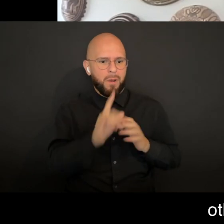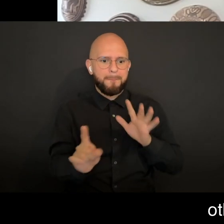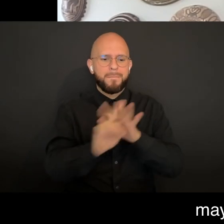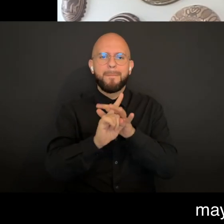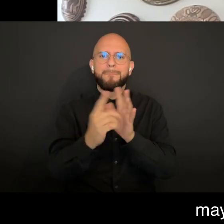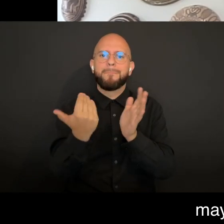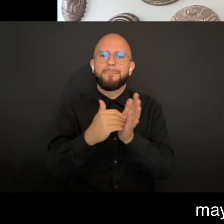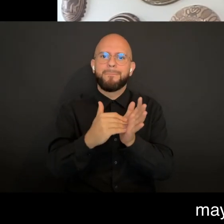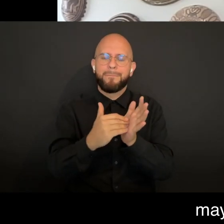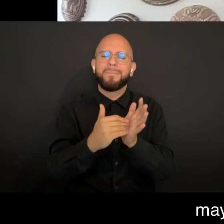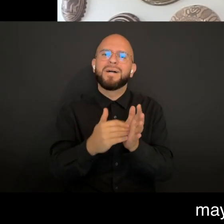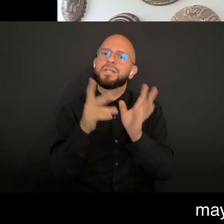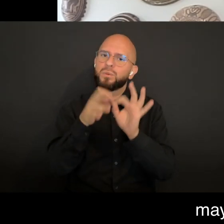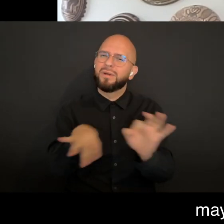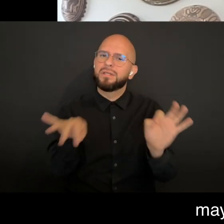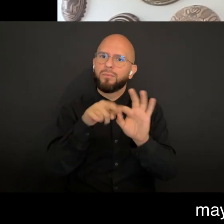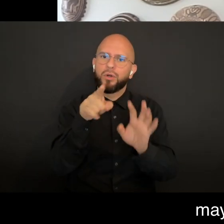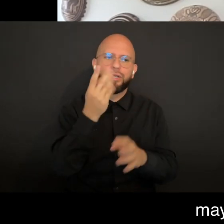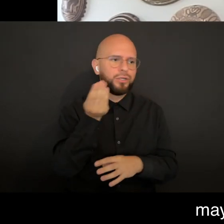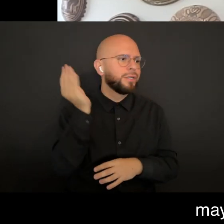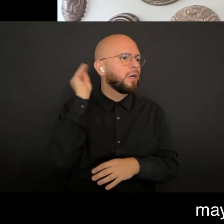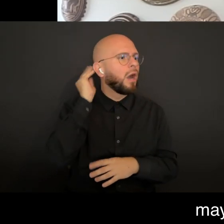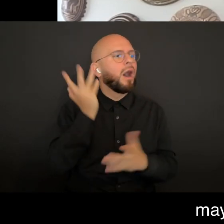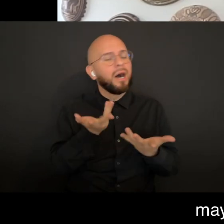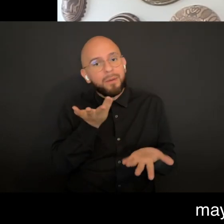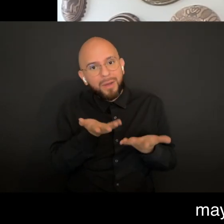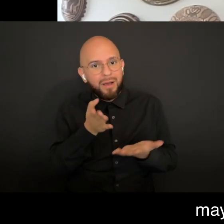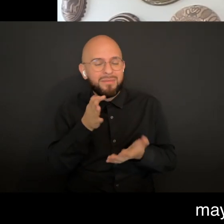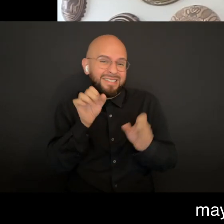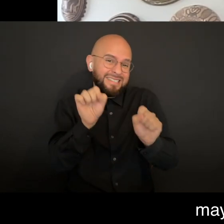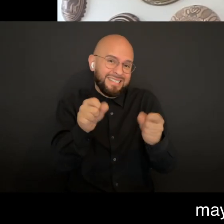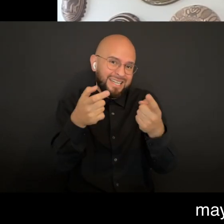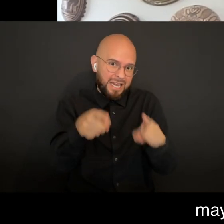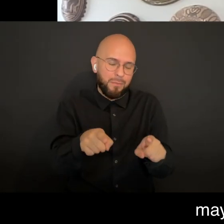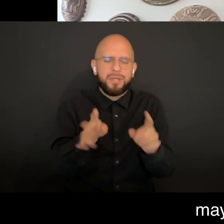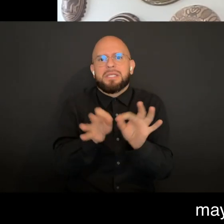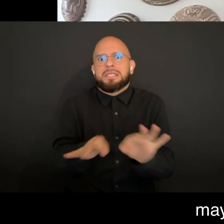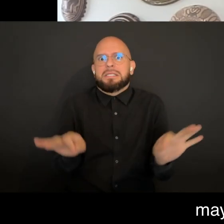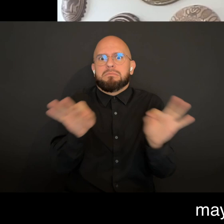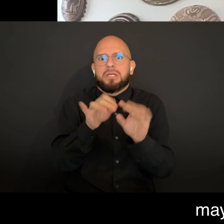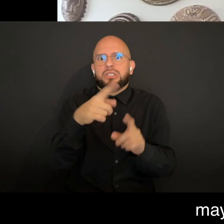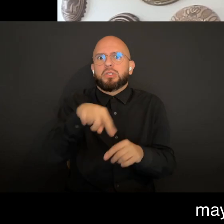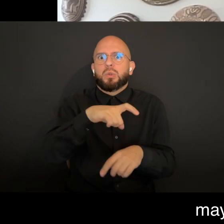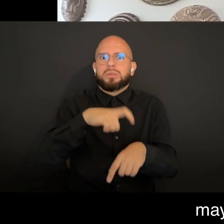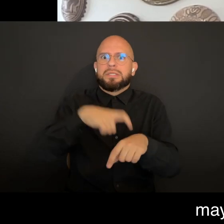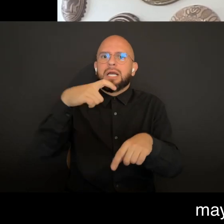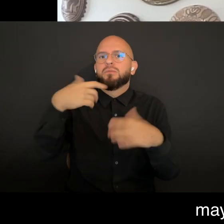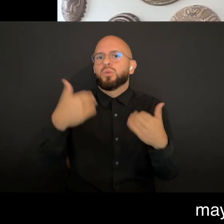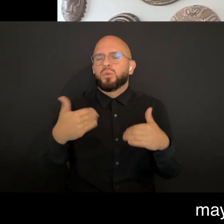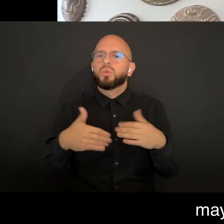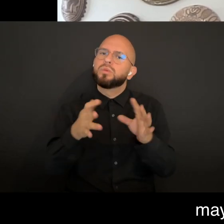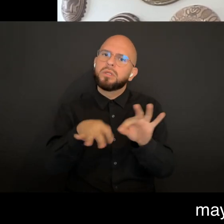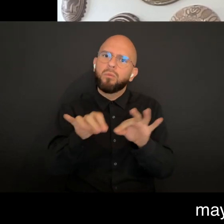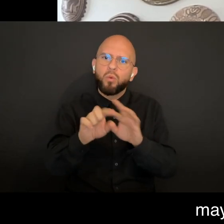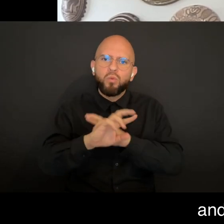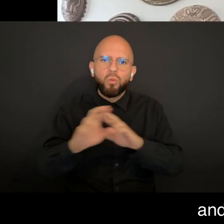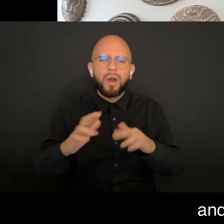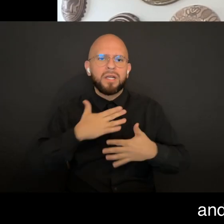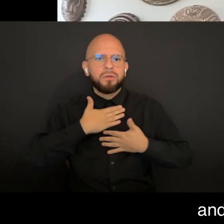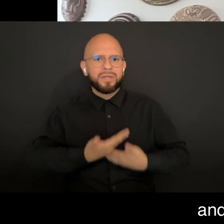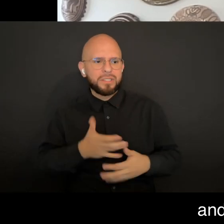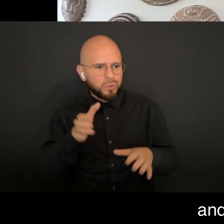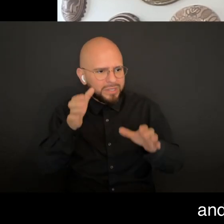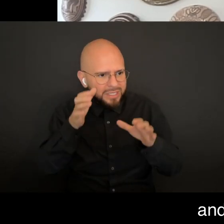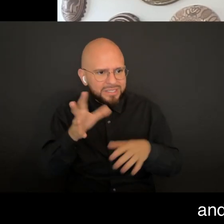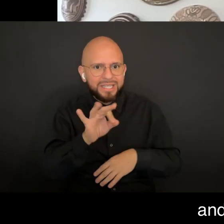of grief may surface again. So it's important to be aware that those can happen, especially at critical times, and to